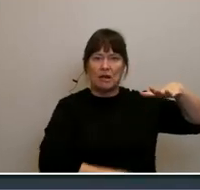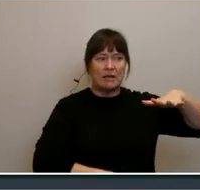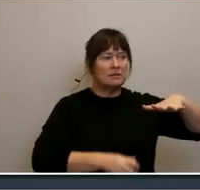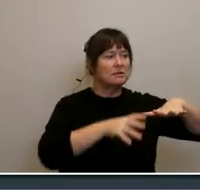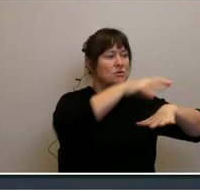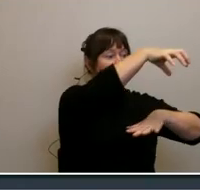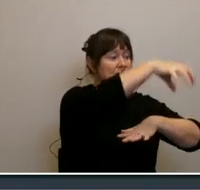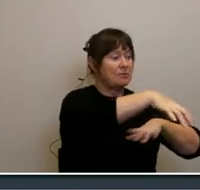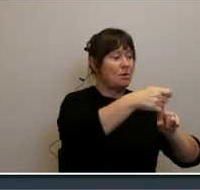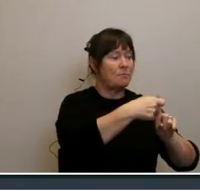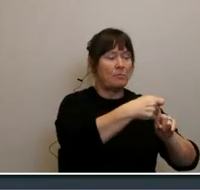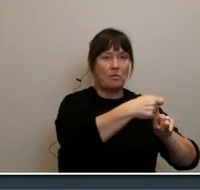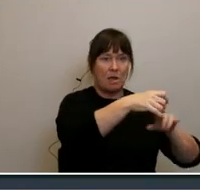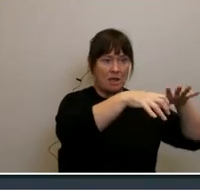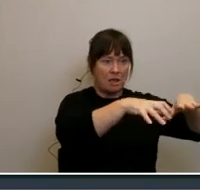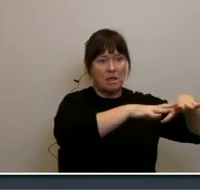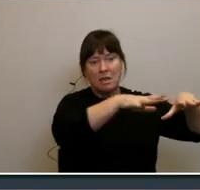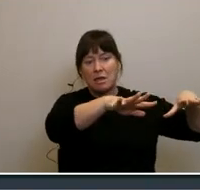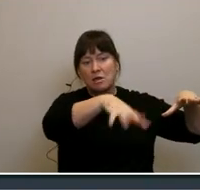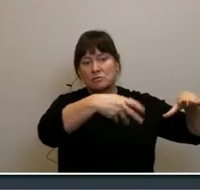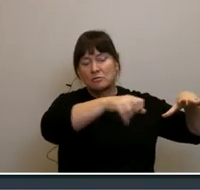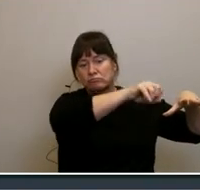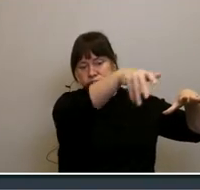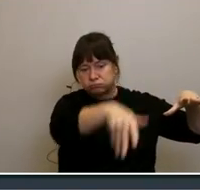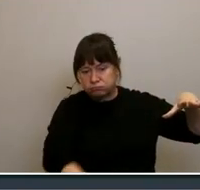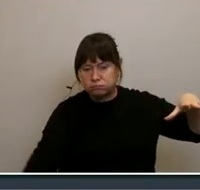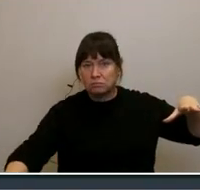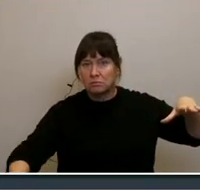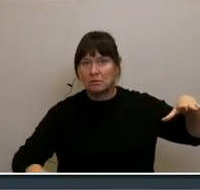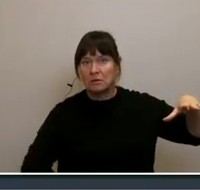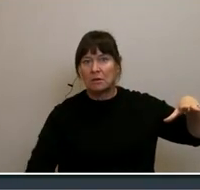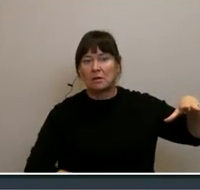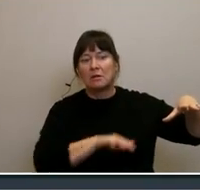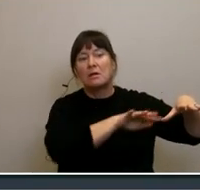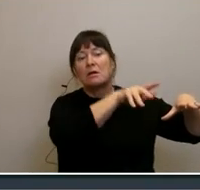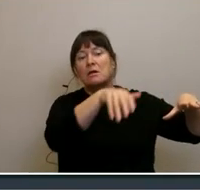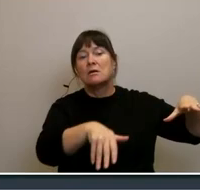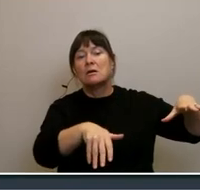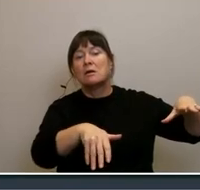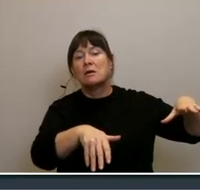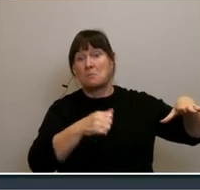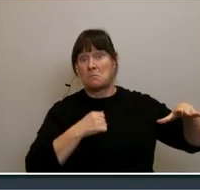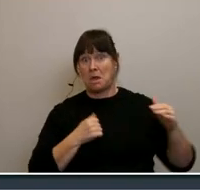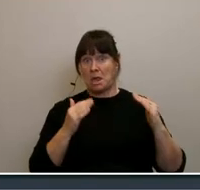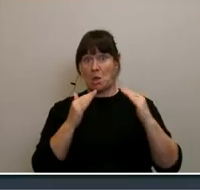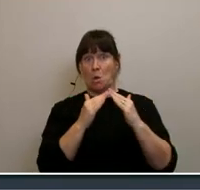suburb. But the issue is, apart from an overflow drain which runs behind my home in McNaughton